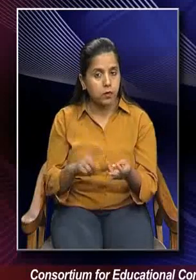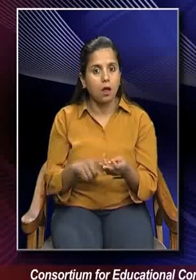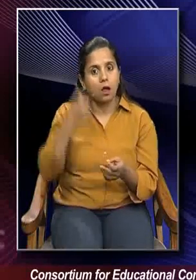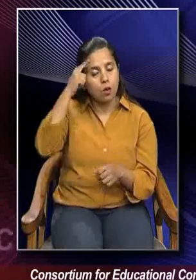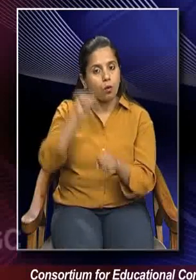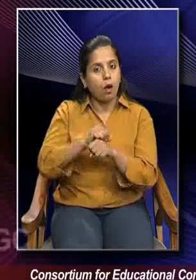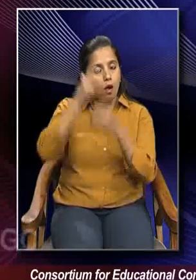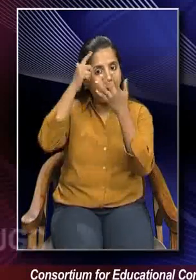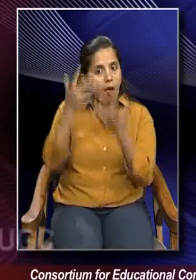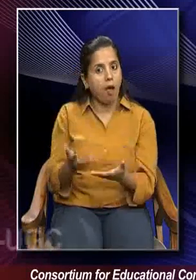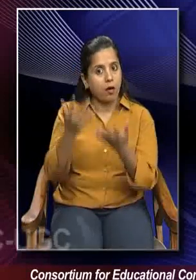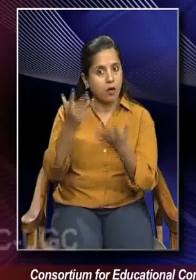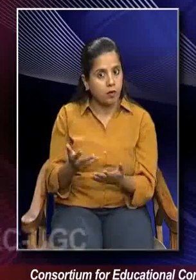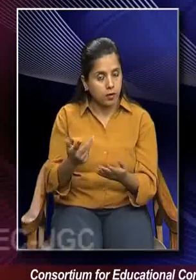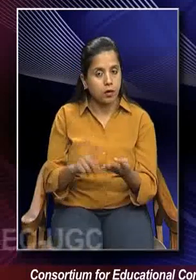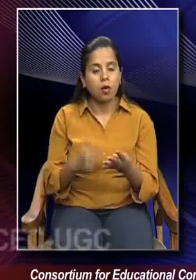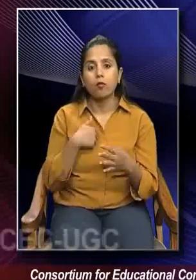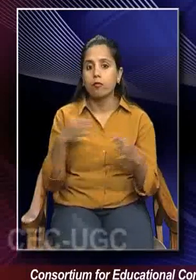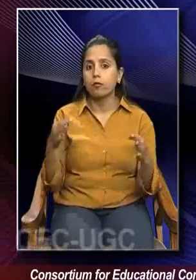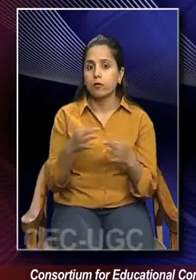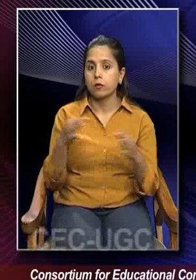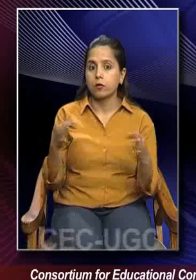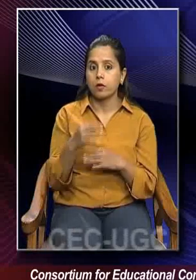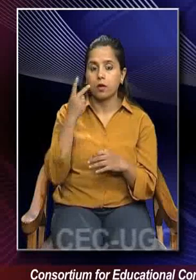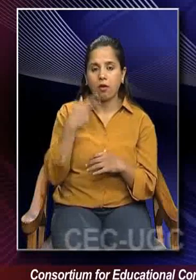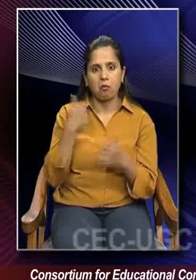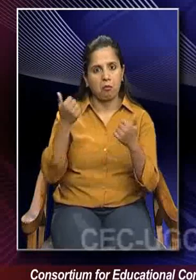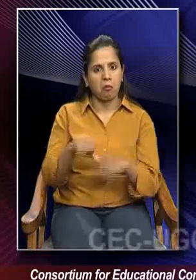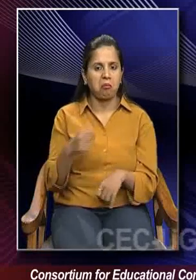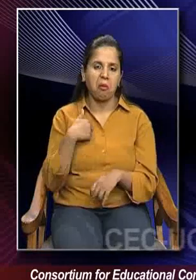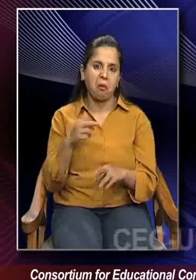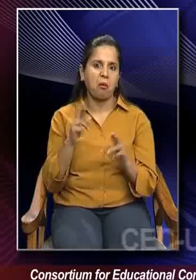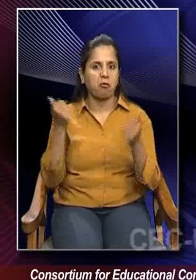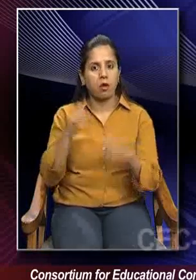workload, fear of failure,